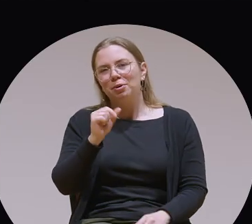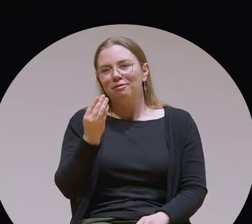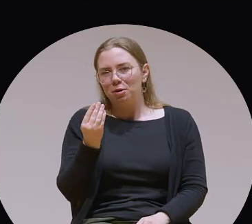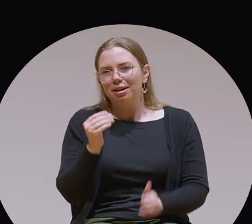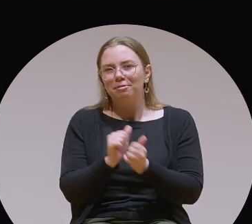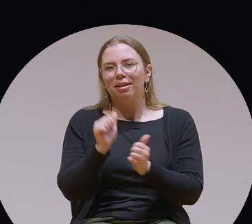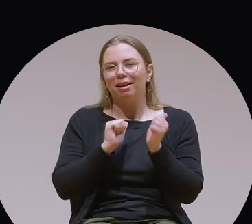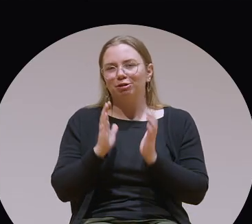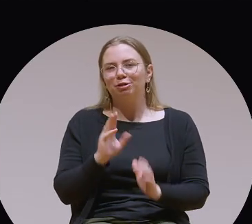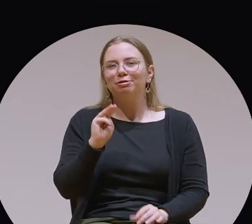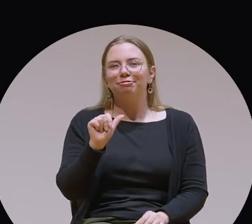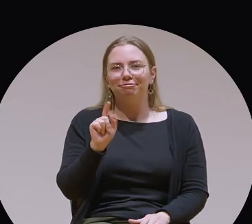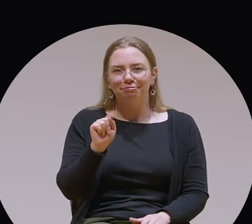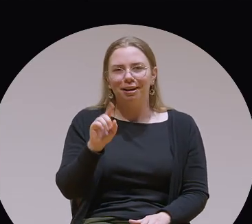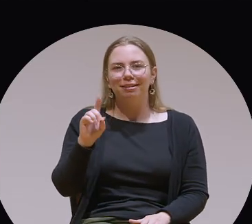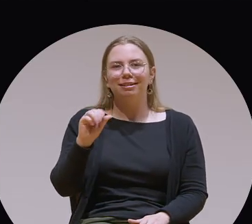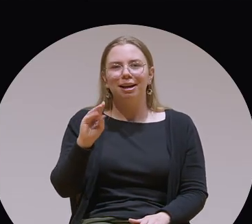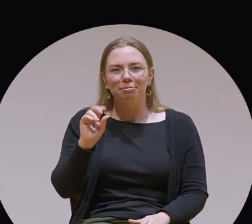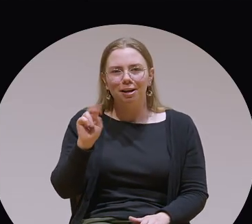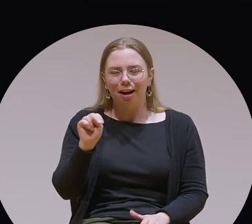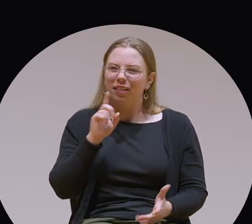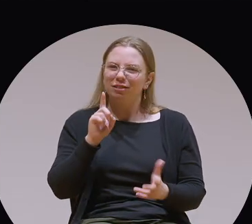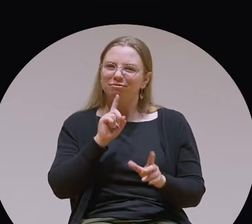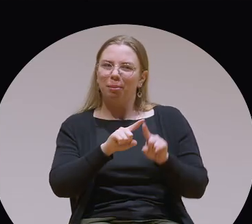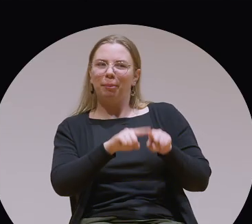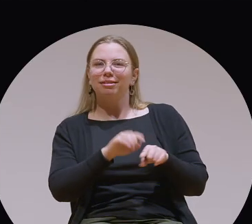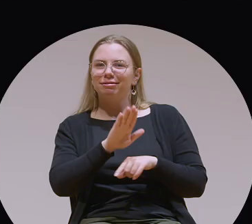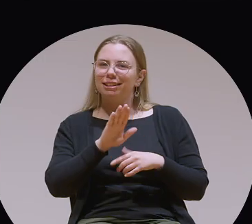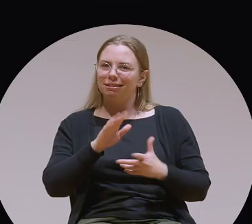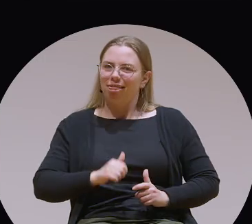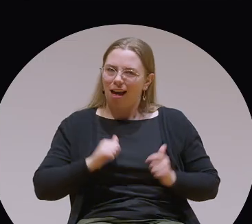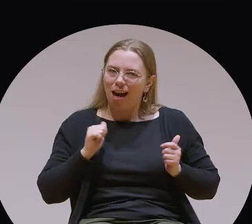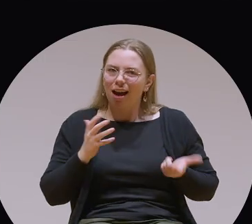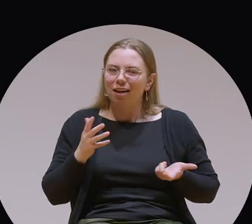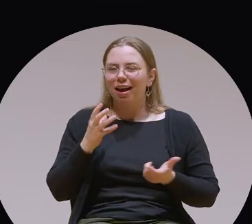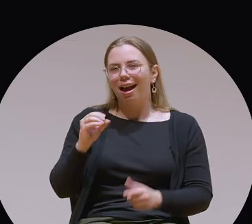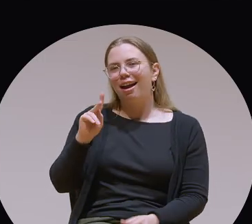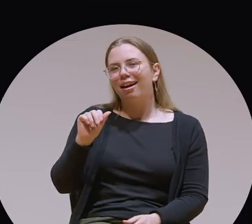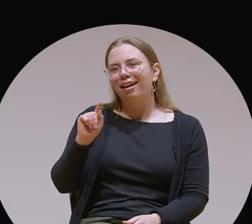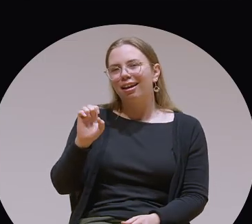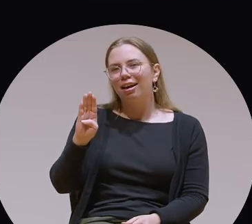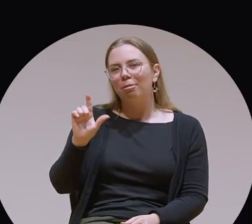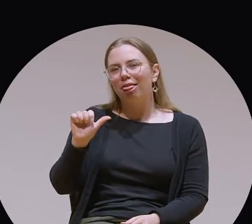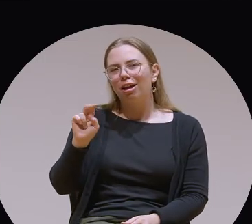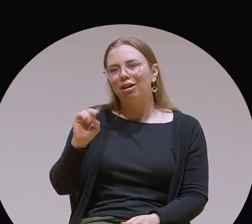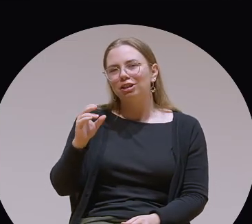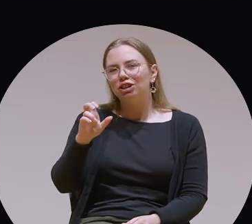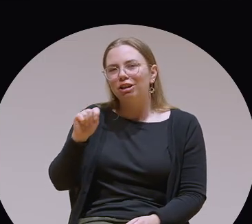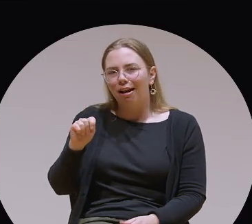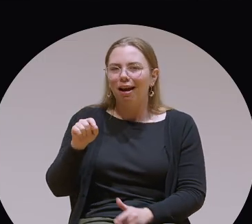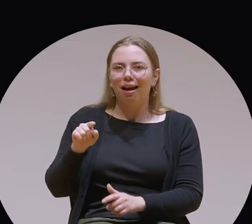based on James Rorimer, Kate Blanchett playing a character based on Rose Vallon, who was the